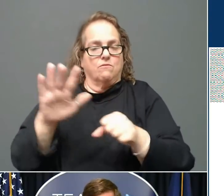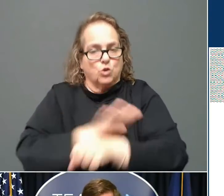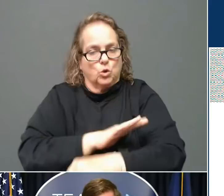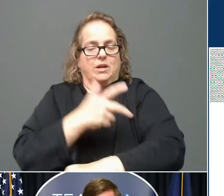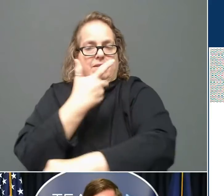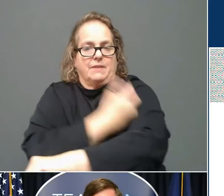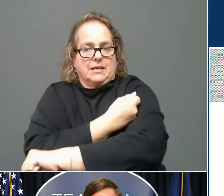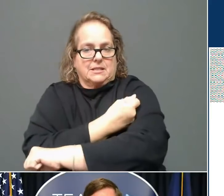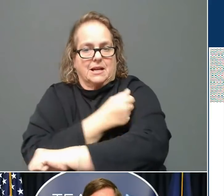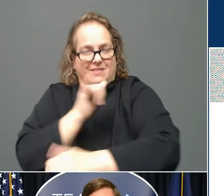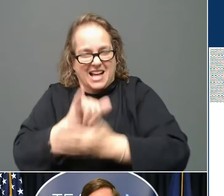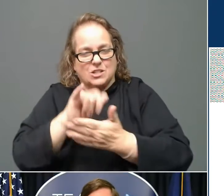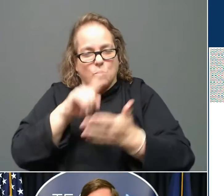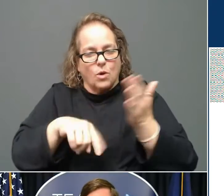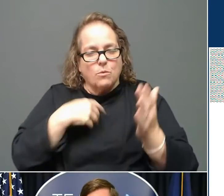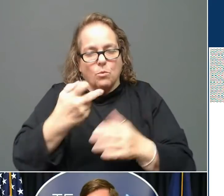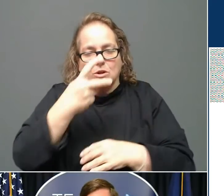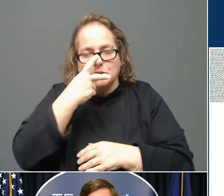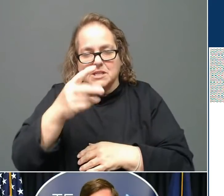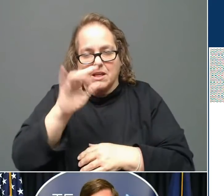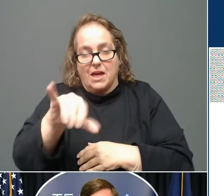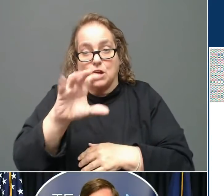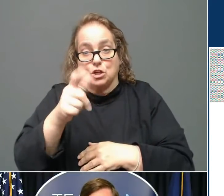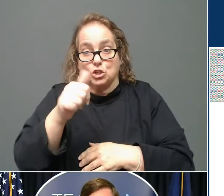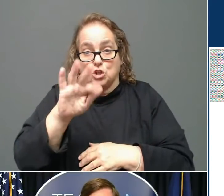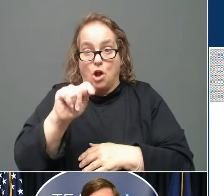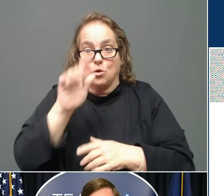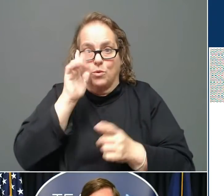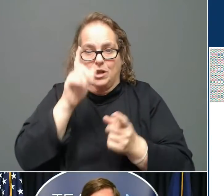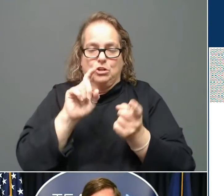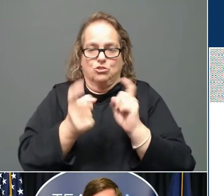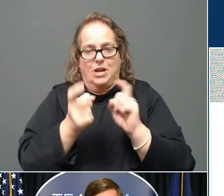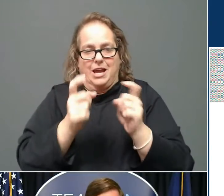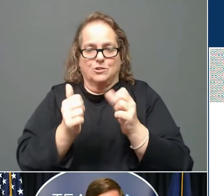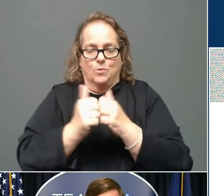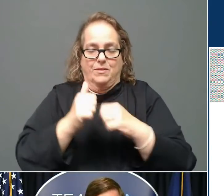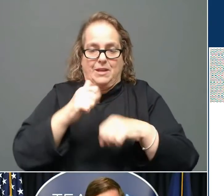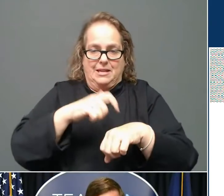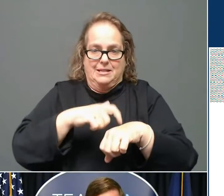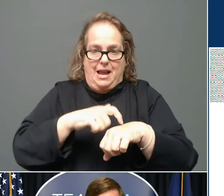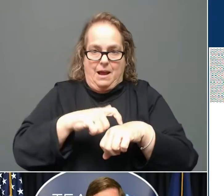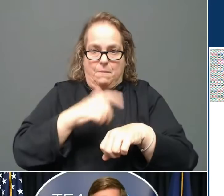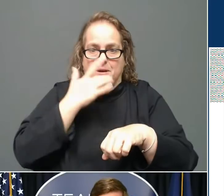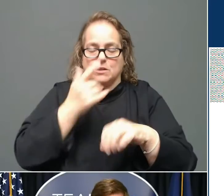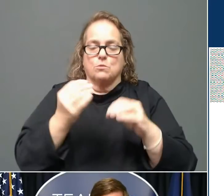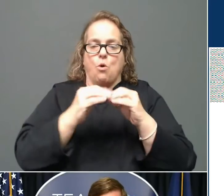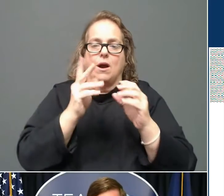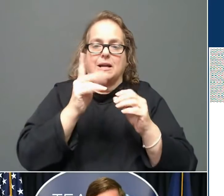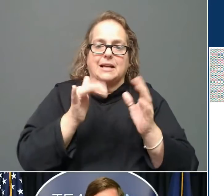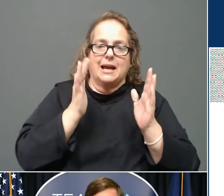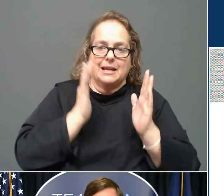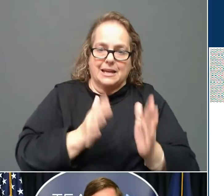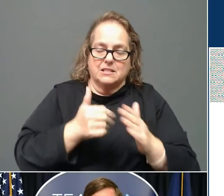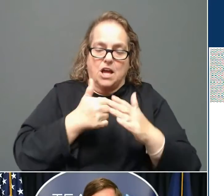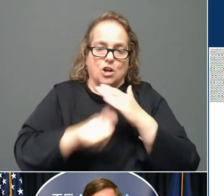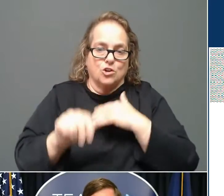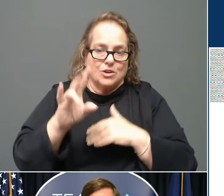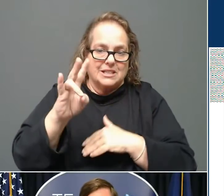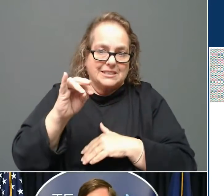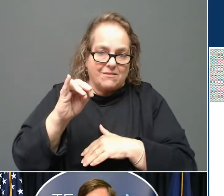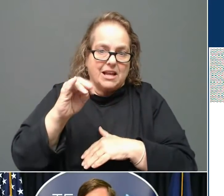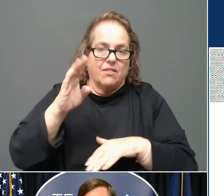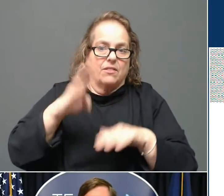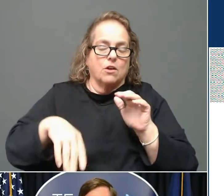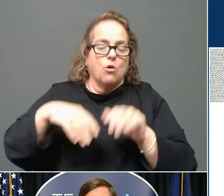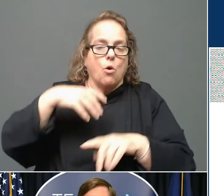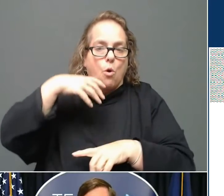chart. Obviously, it'll change a little bit over time because there are more Kentuckians under 70 than older.